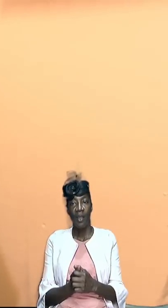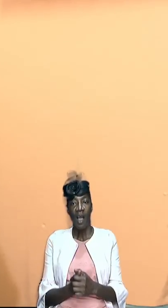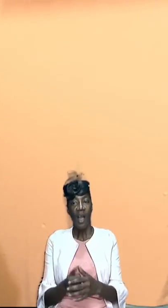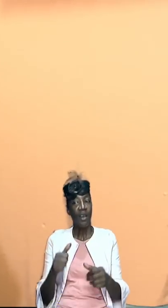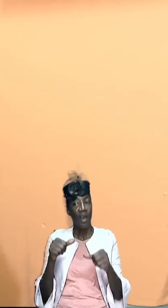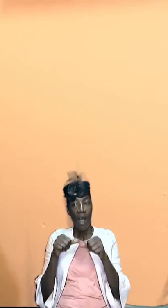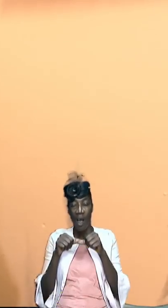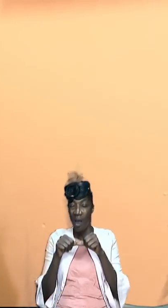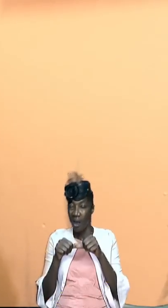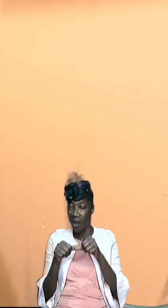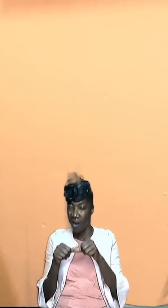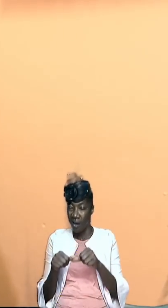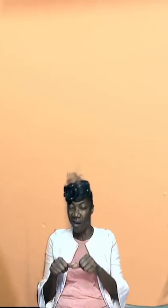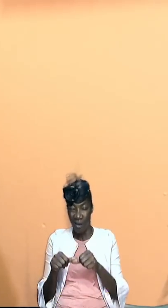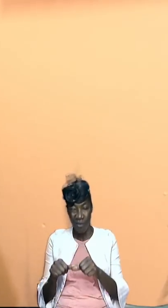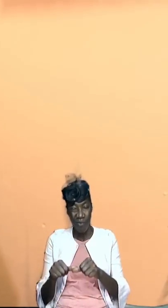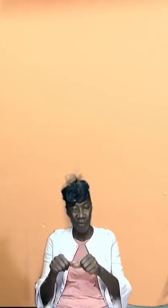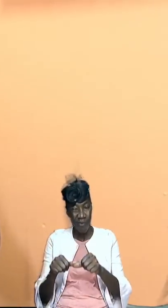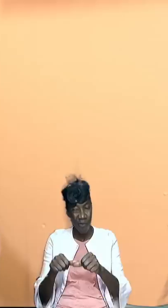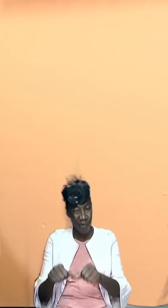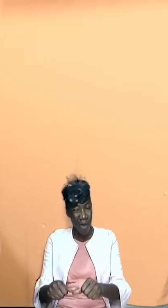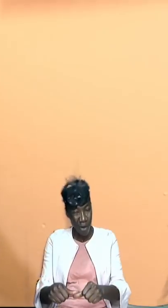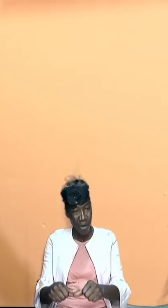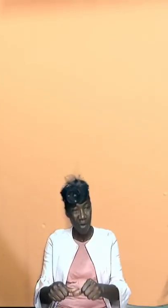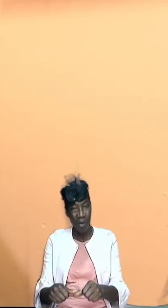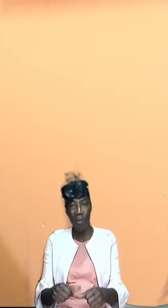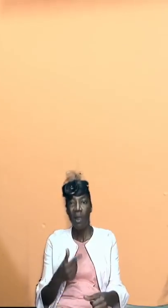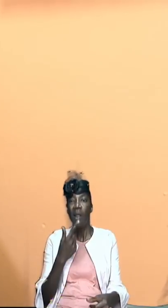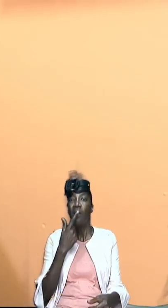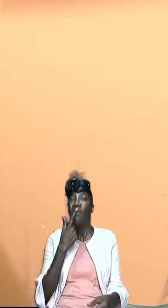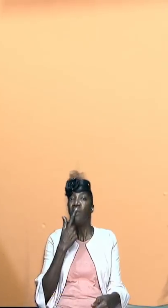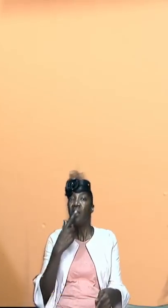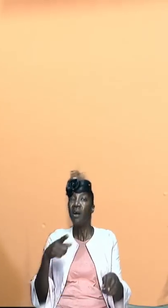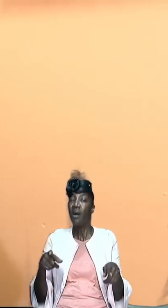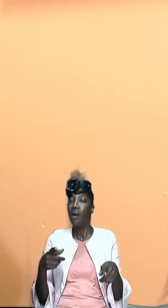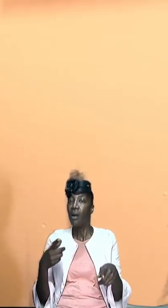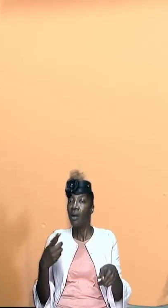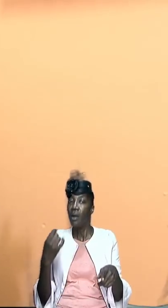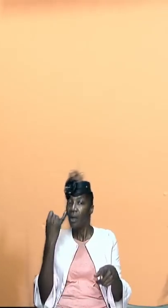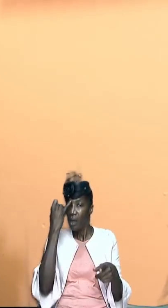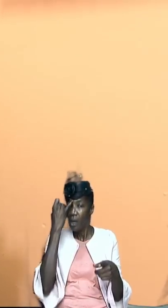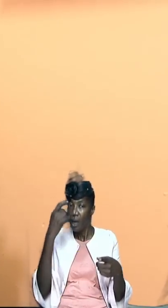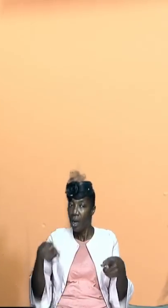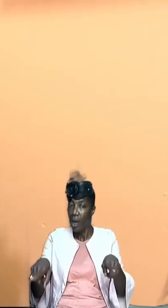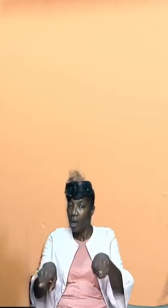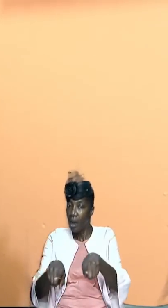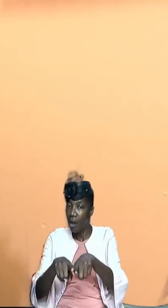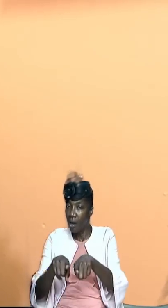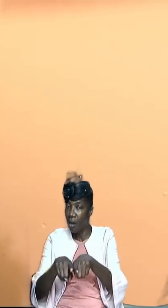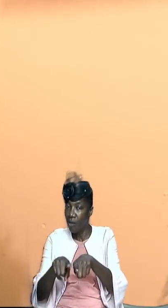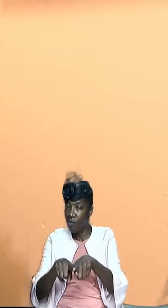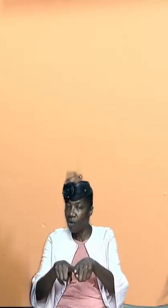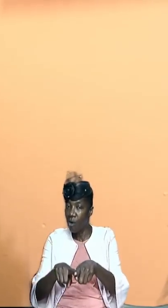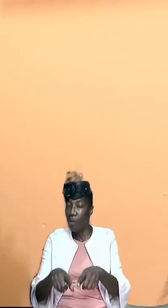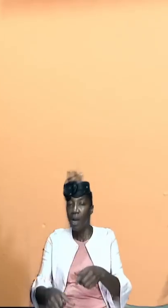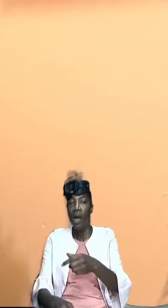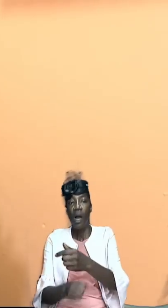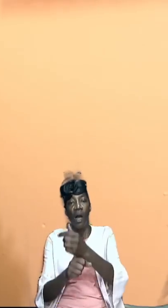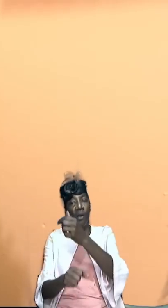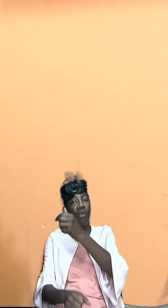concretize and validate the things that we were saying all along, and to support